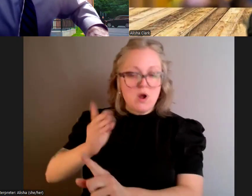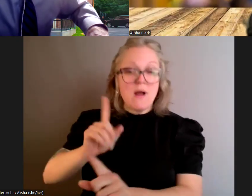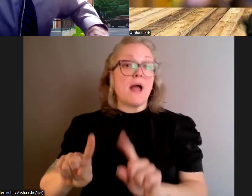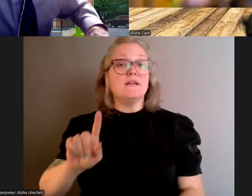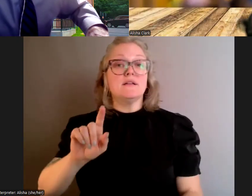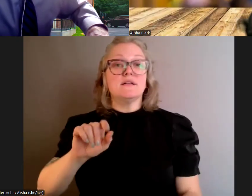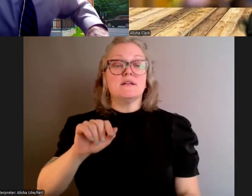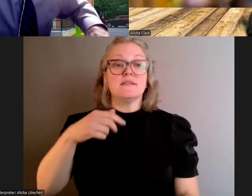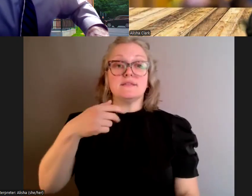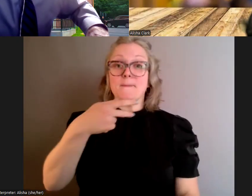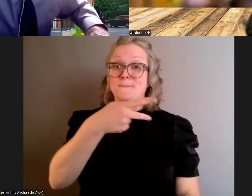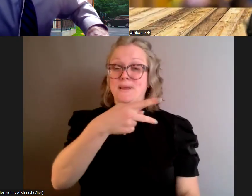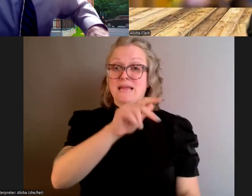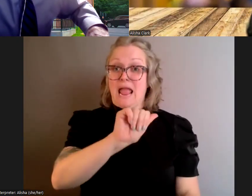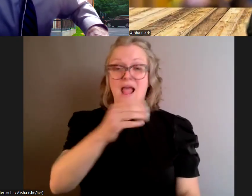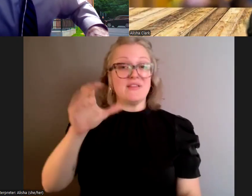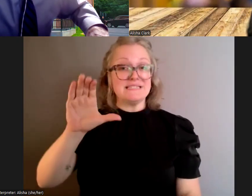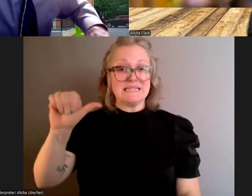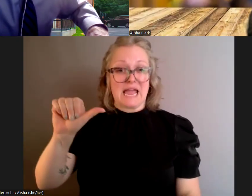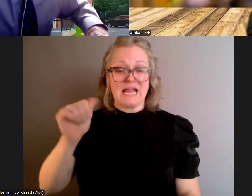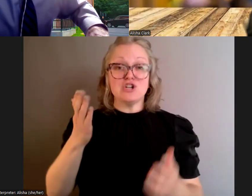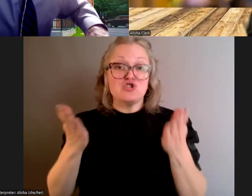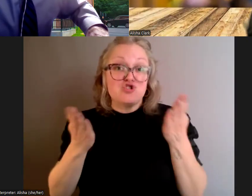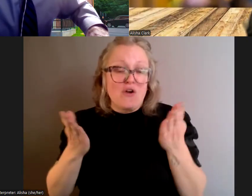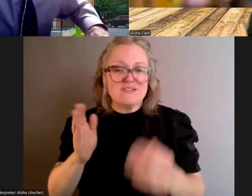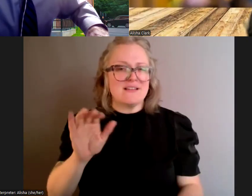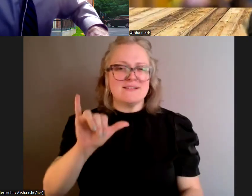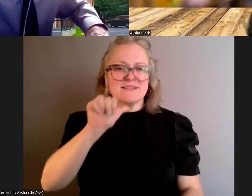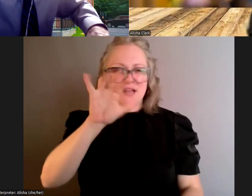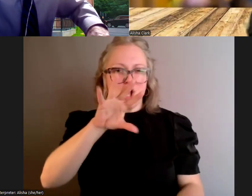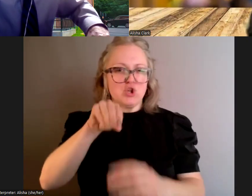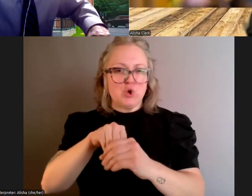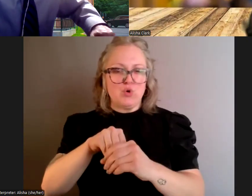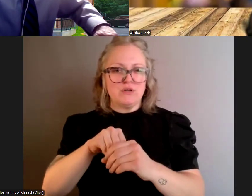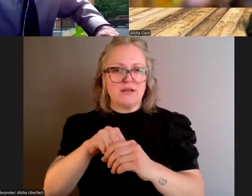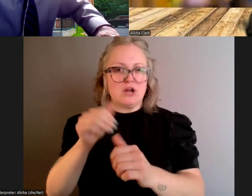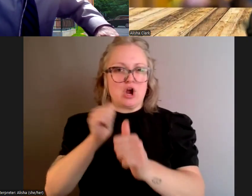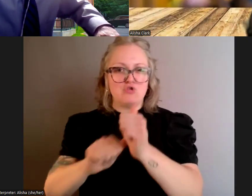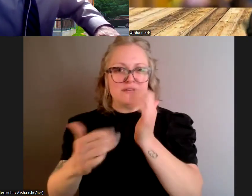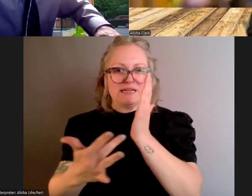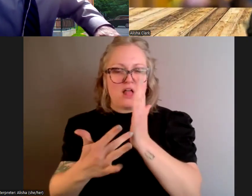the PA and the CA services, that's not included in the technology living